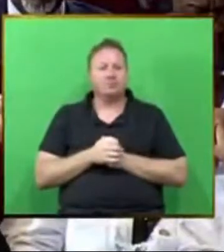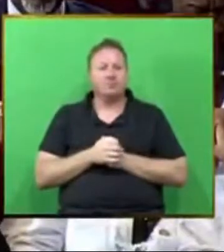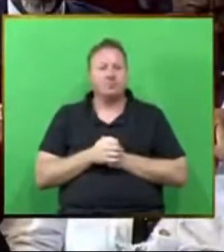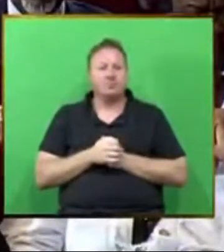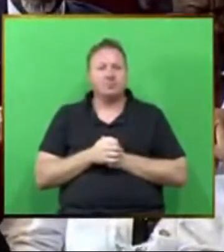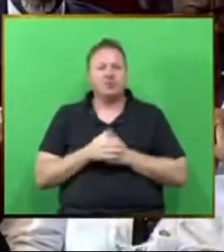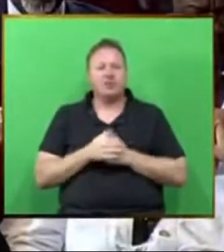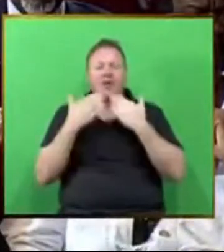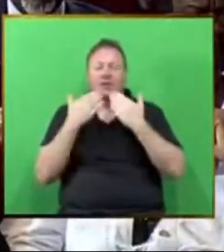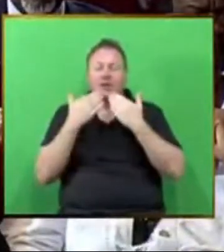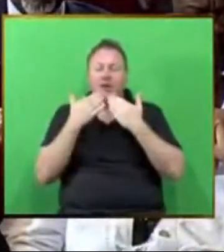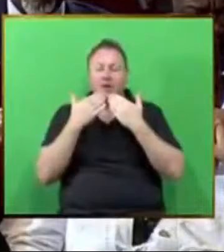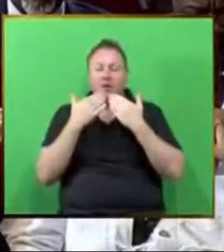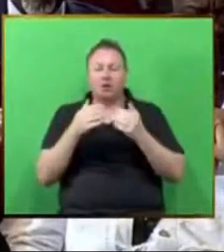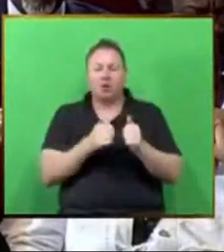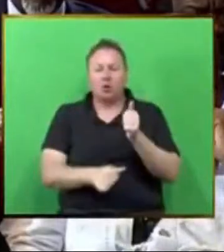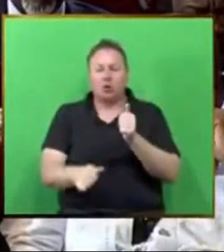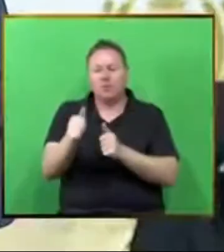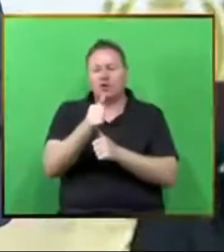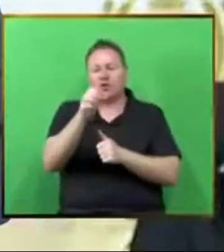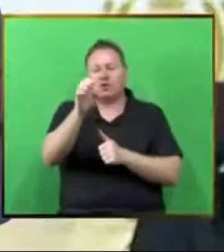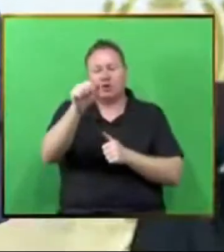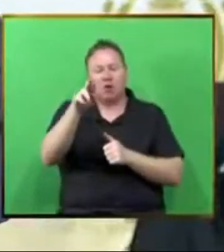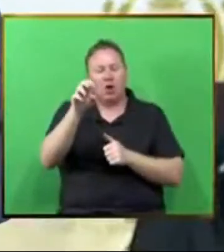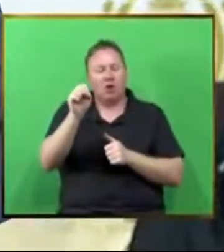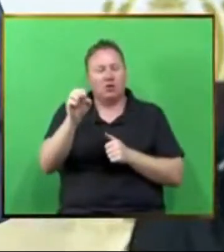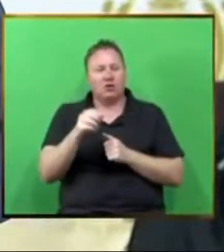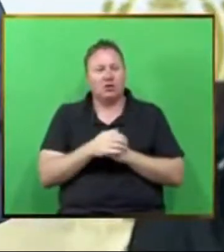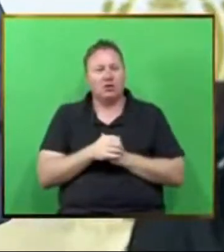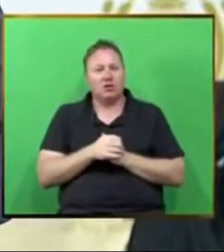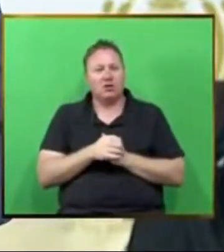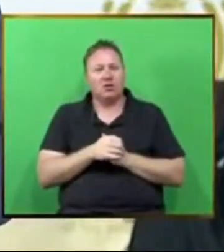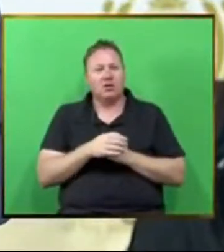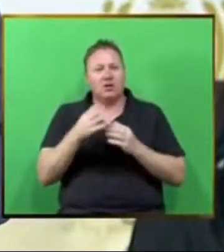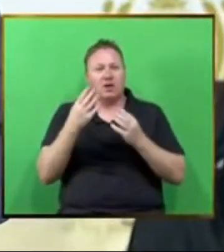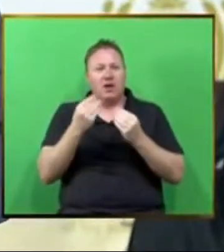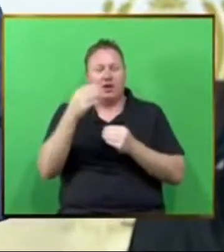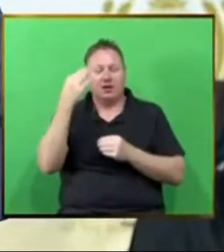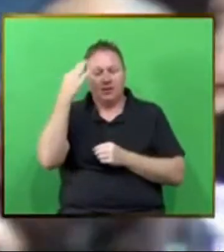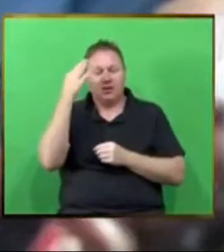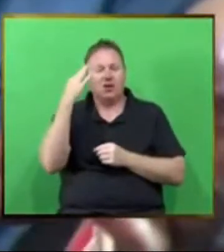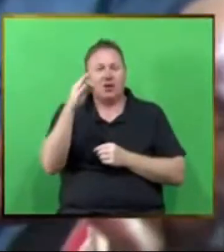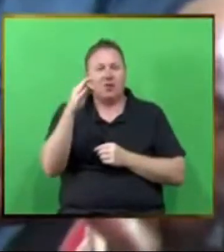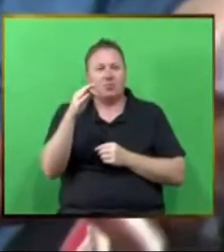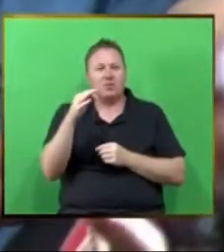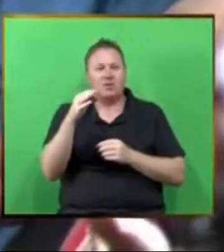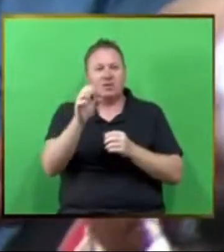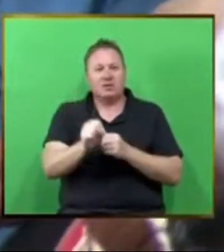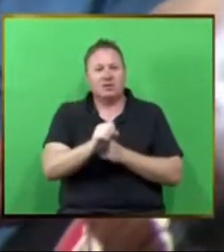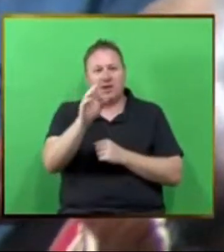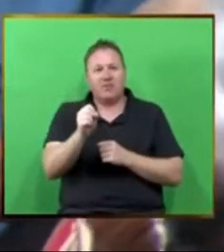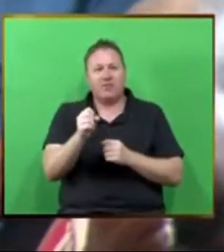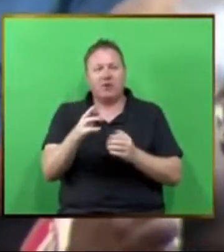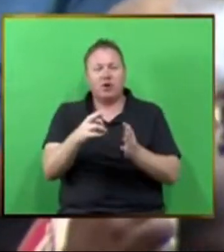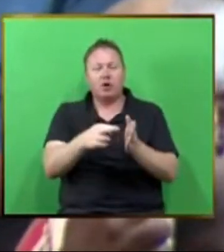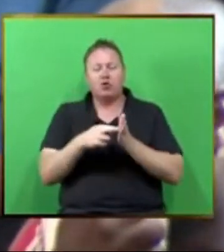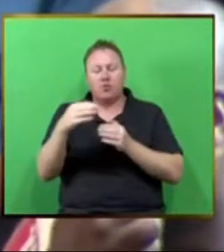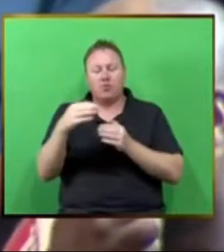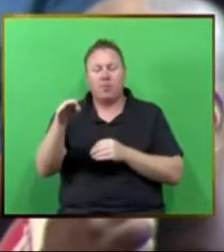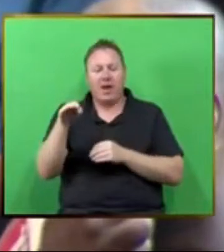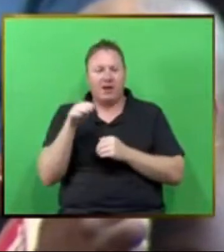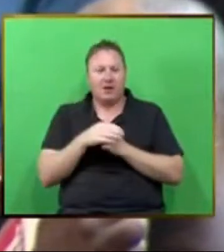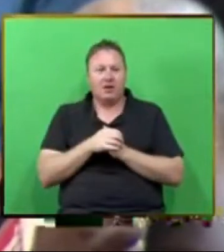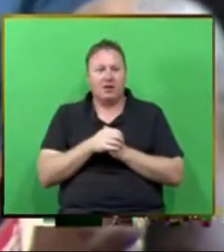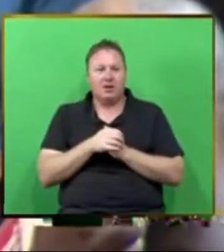Thank you to the Commissioner of the South African Revenue Services and the Governor of the South African Revenue Bank. Thank you to my colleagues,